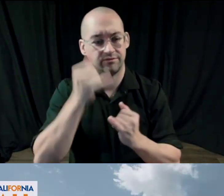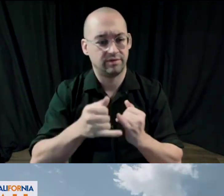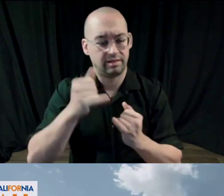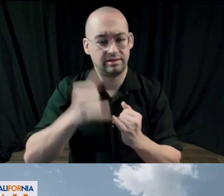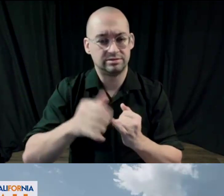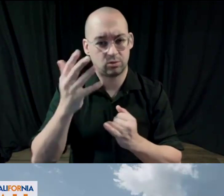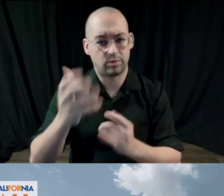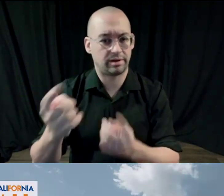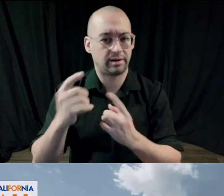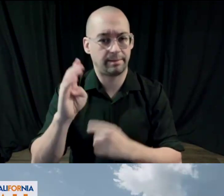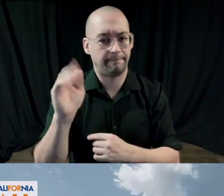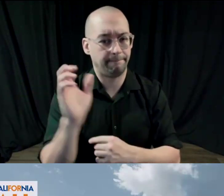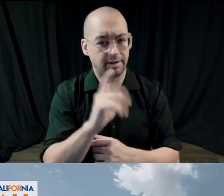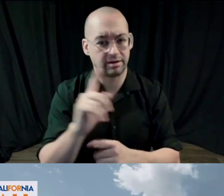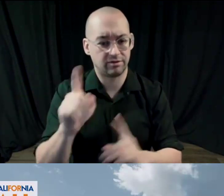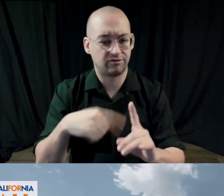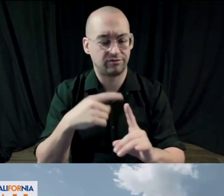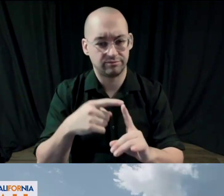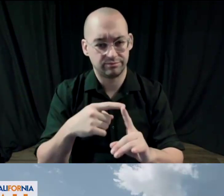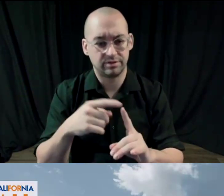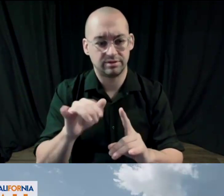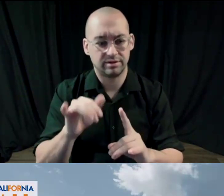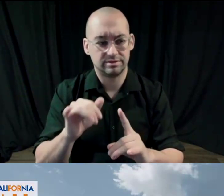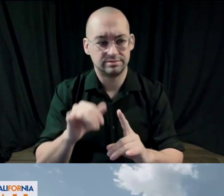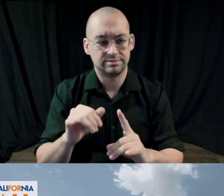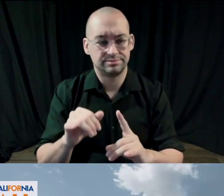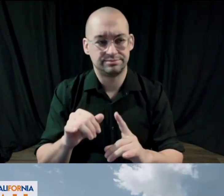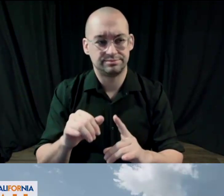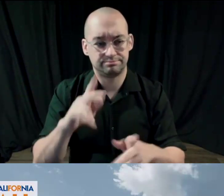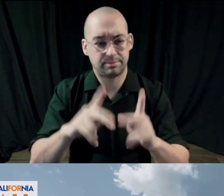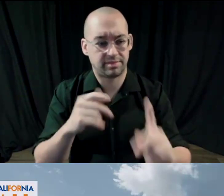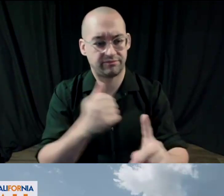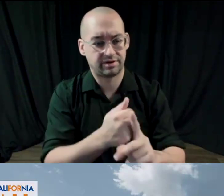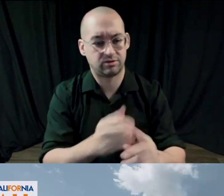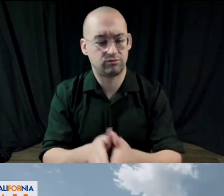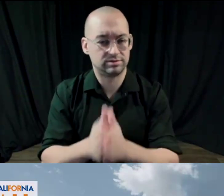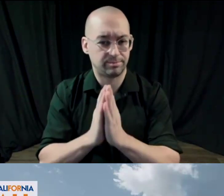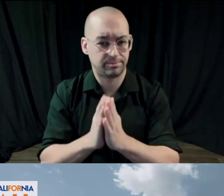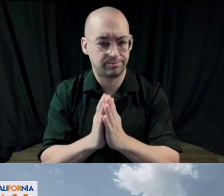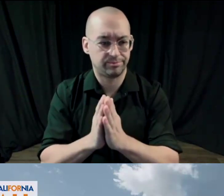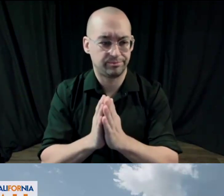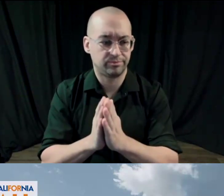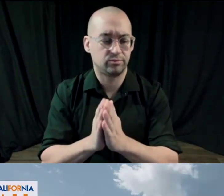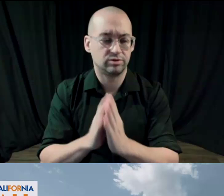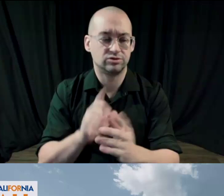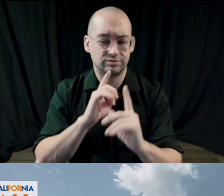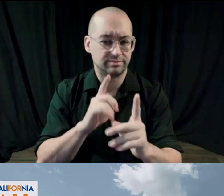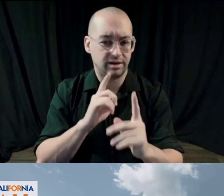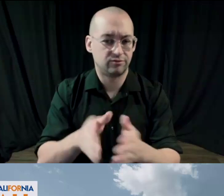back first here to the stakeholders to respond to the request to take a look at the